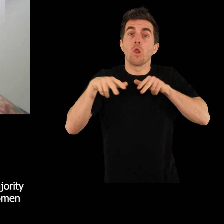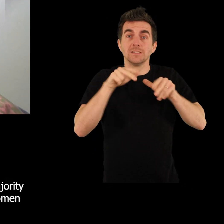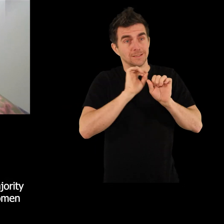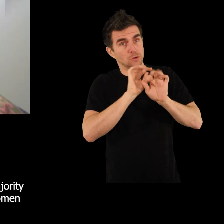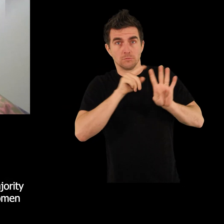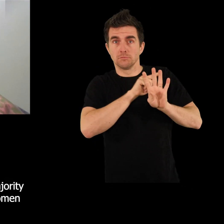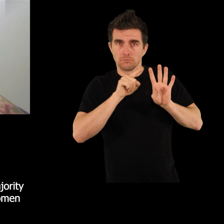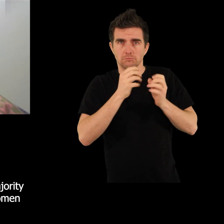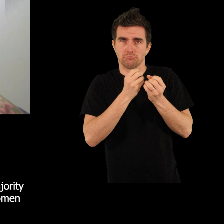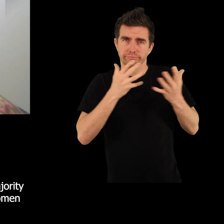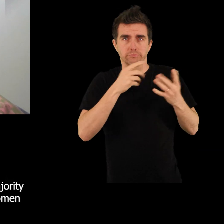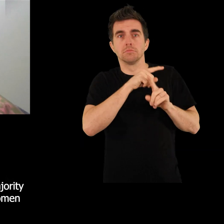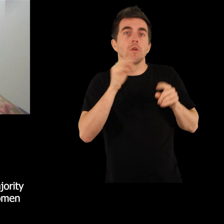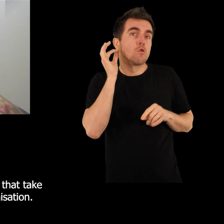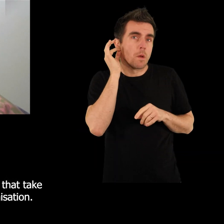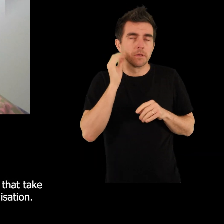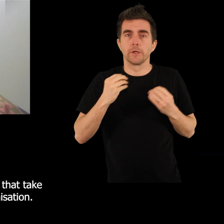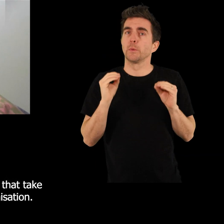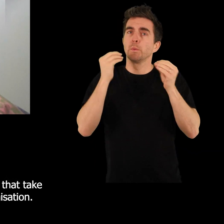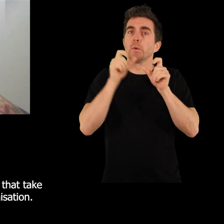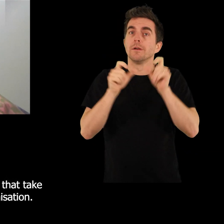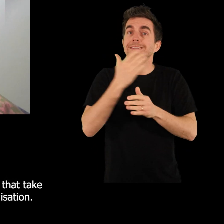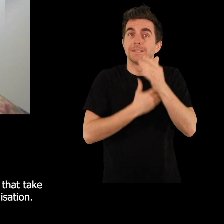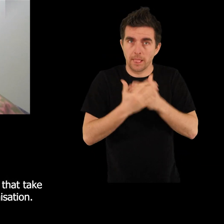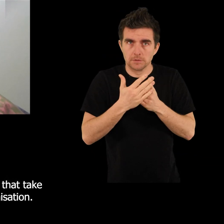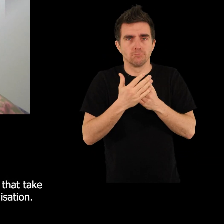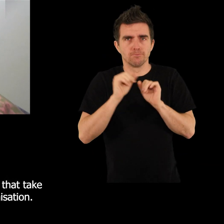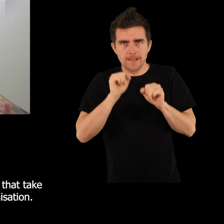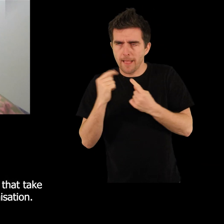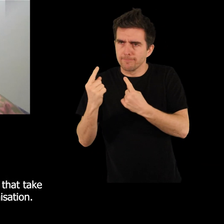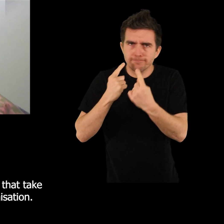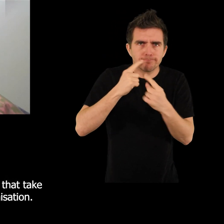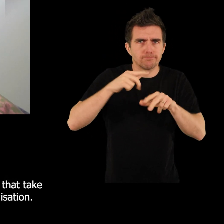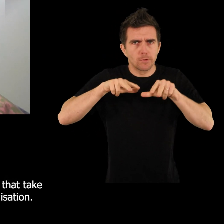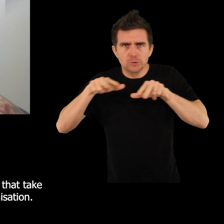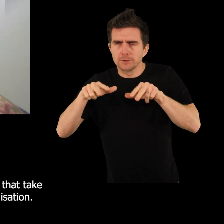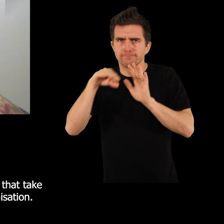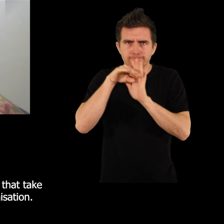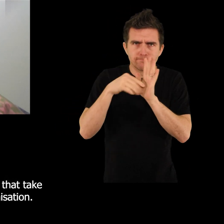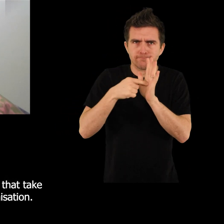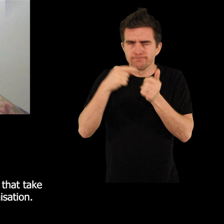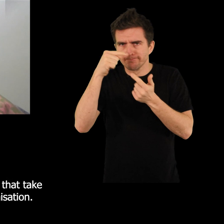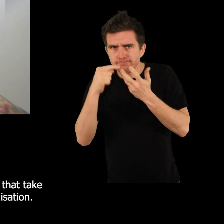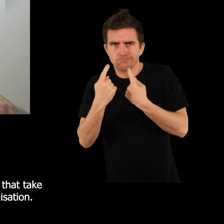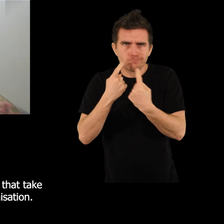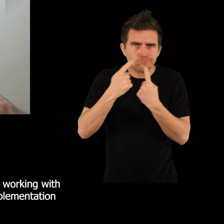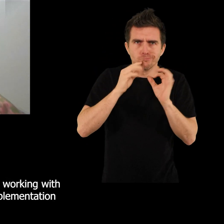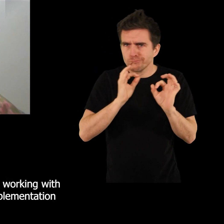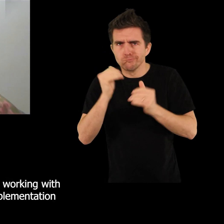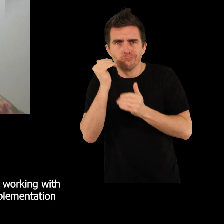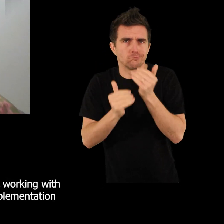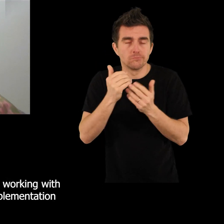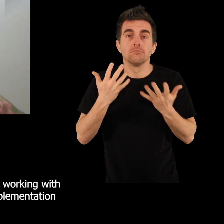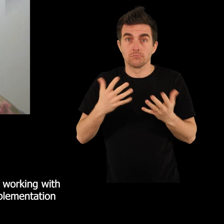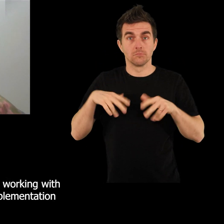board members are women and youth with disabilities that take all decisions of the organization.